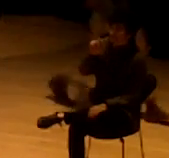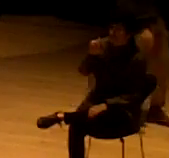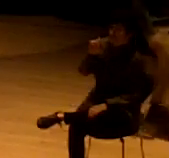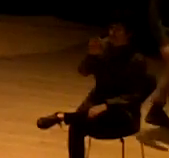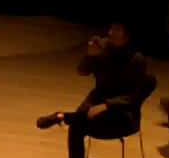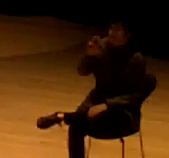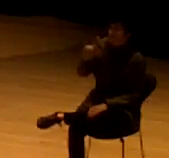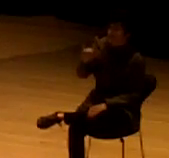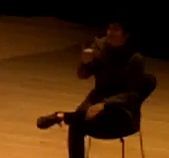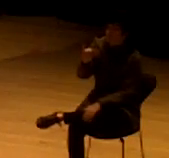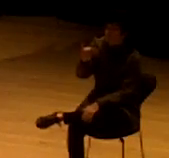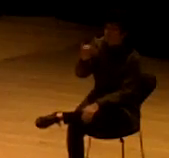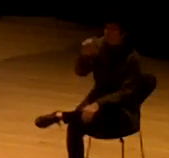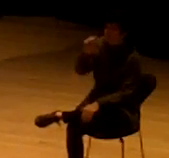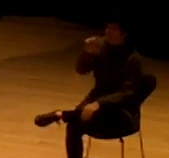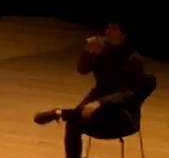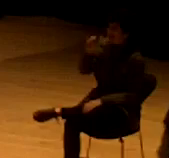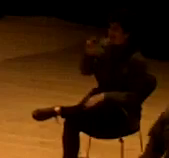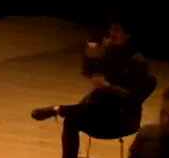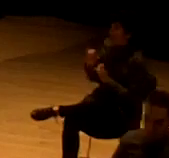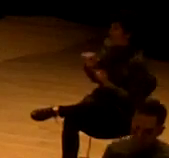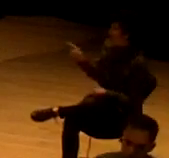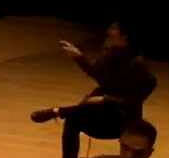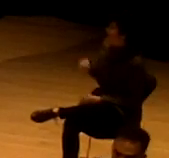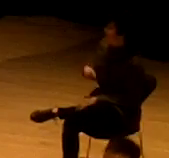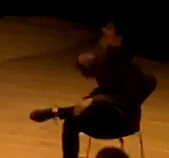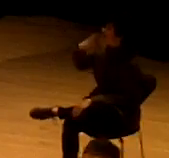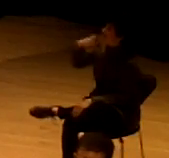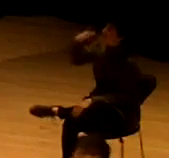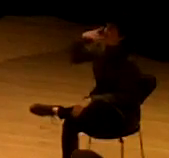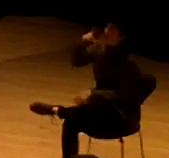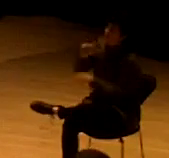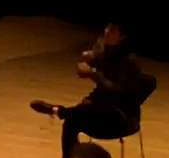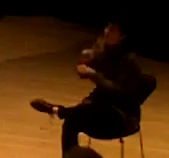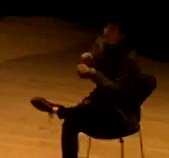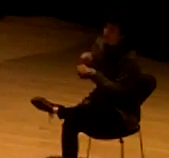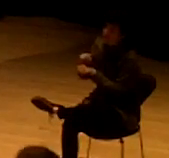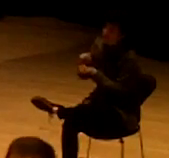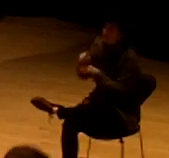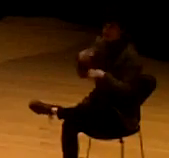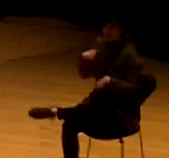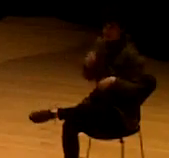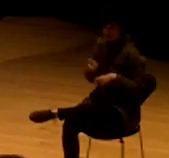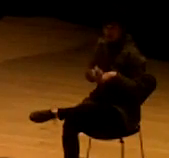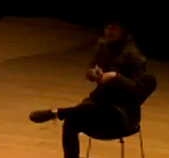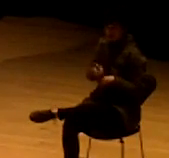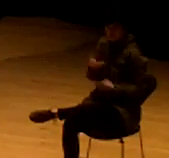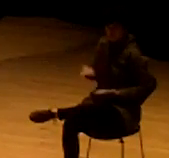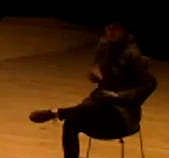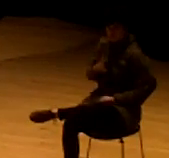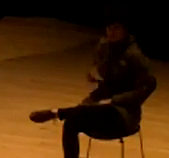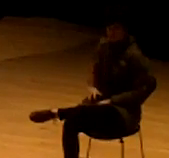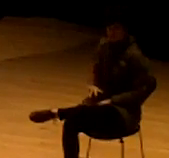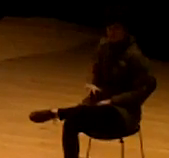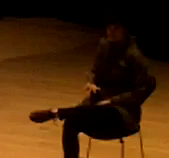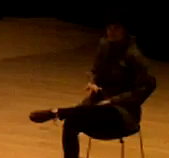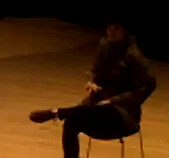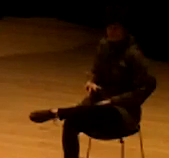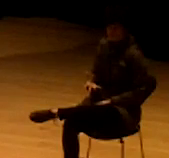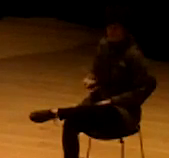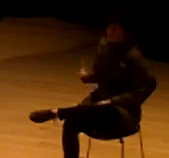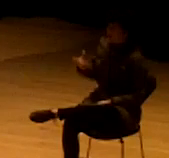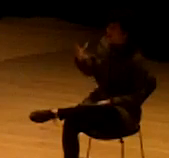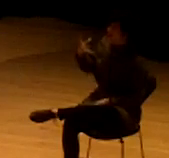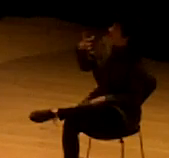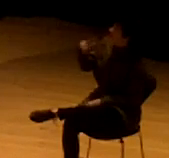you. Thank you for this work, and I just loved watching this. Gregg, I've known you for years, and